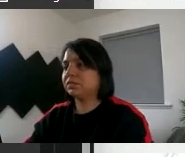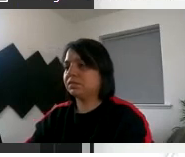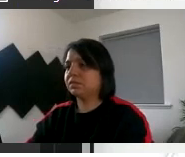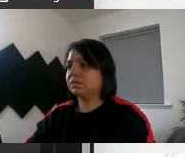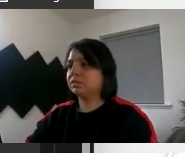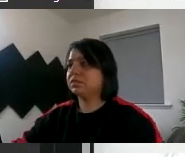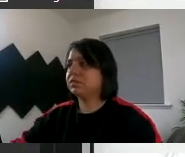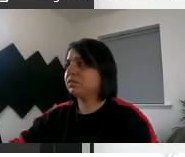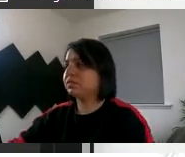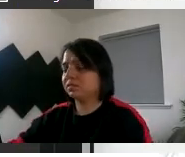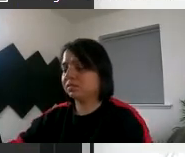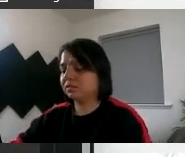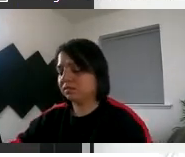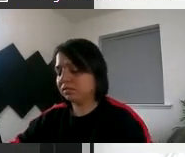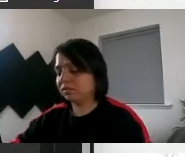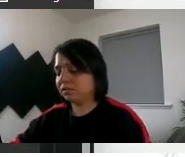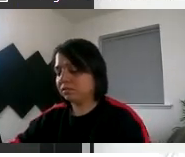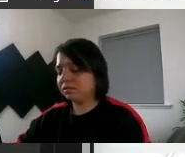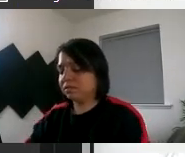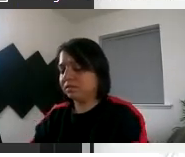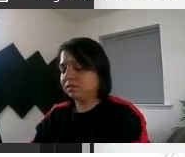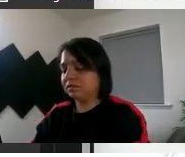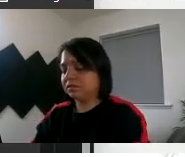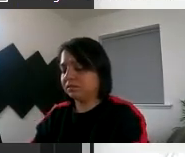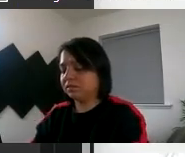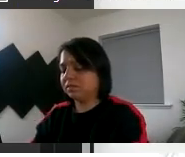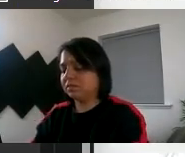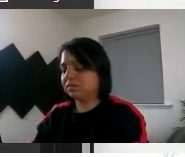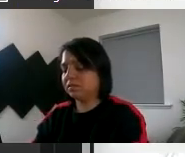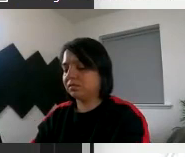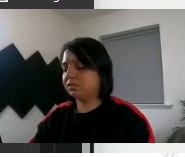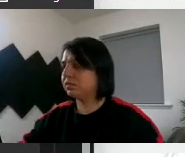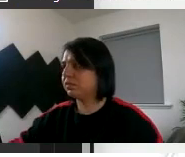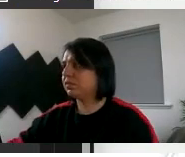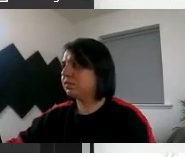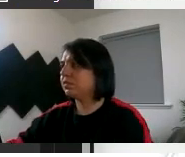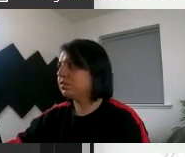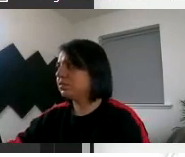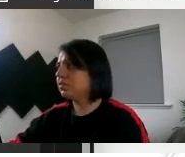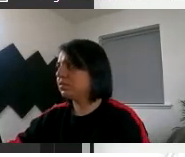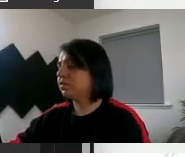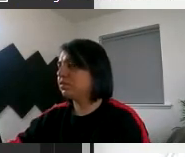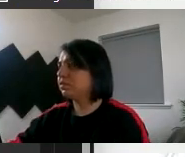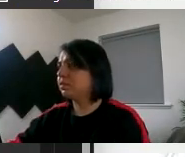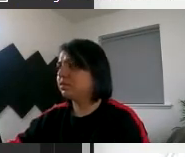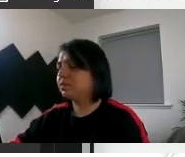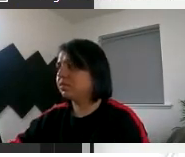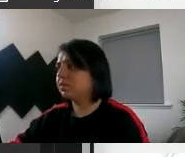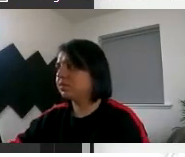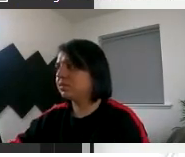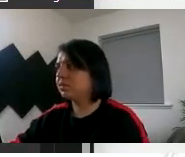in the Bible which bears his name, we know that nothing is more satisfying than the feeling of belonging to a